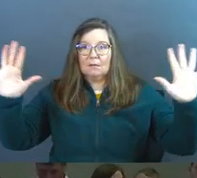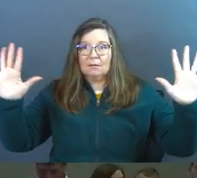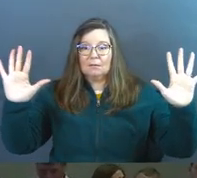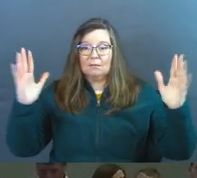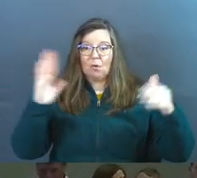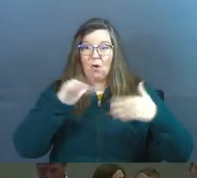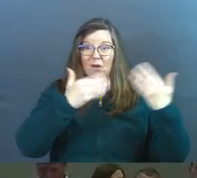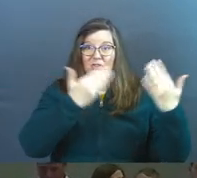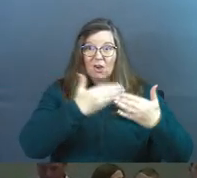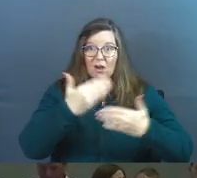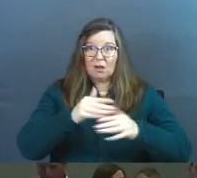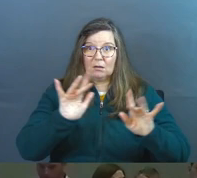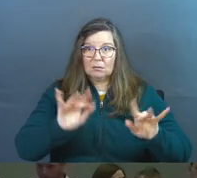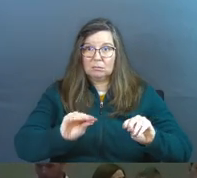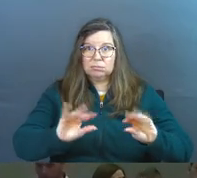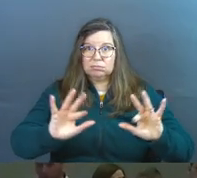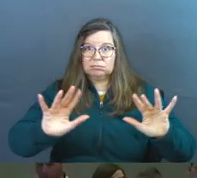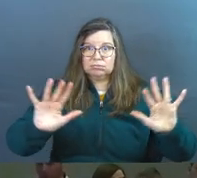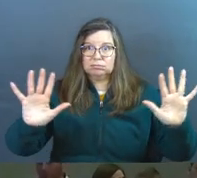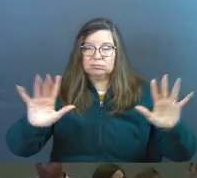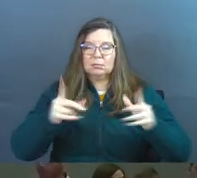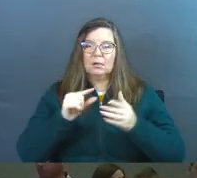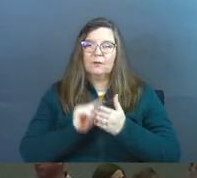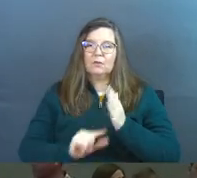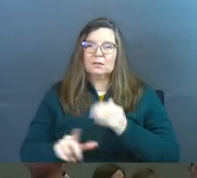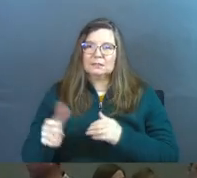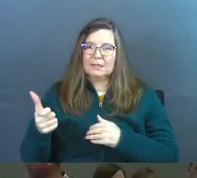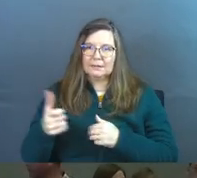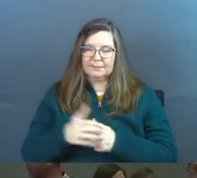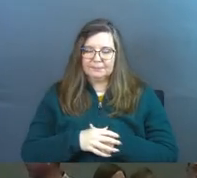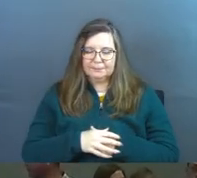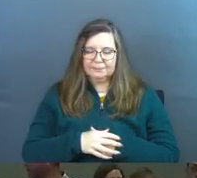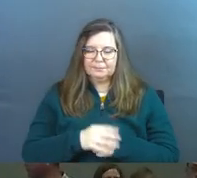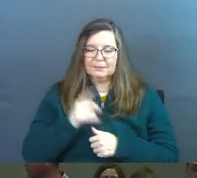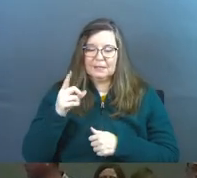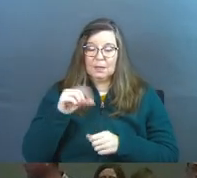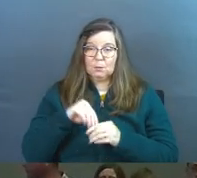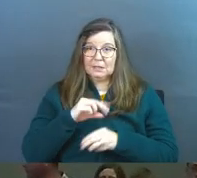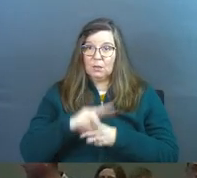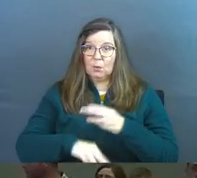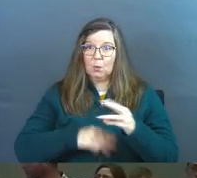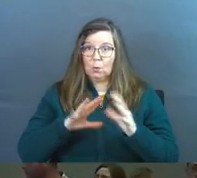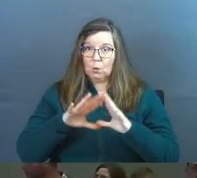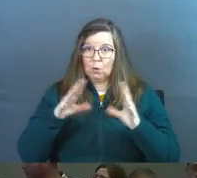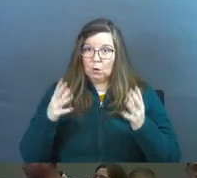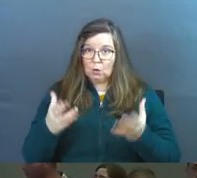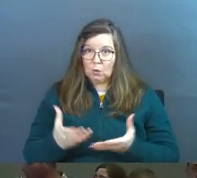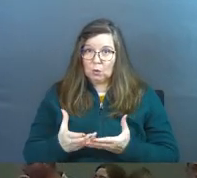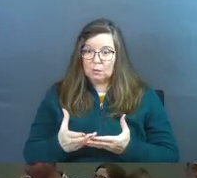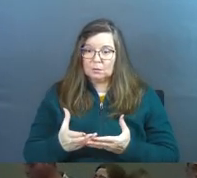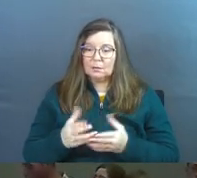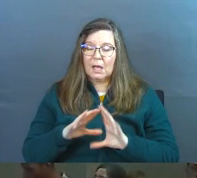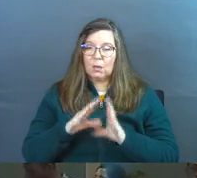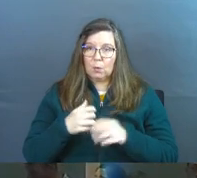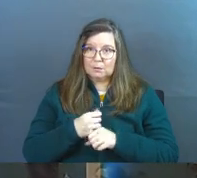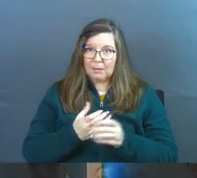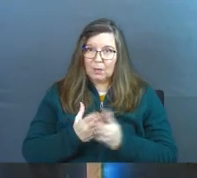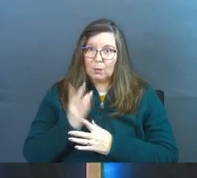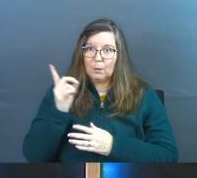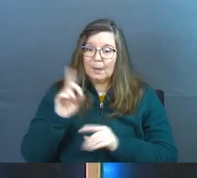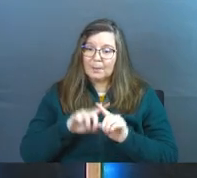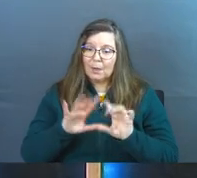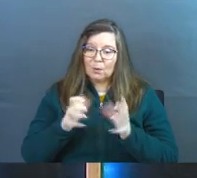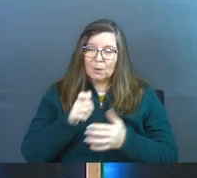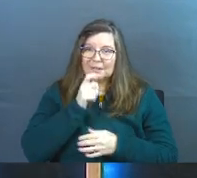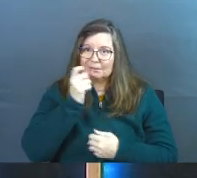your life. Verse 10. He was in the world, and the world was made through him, yet the